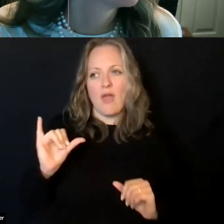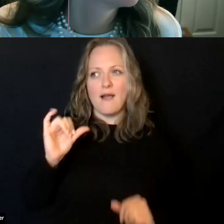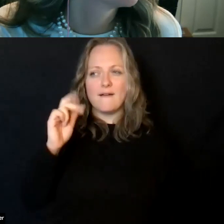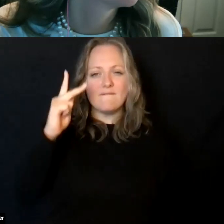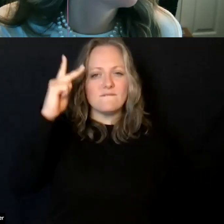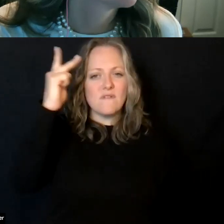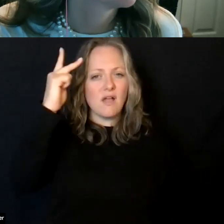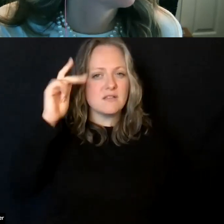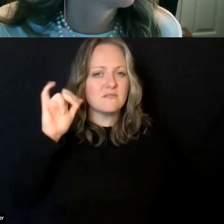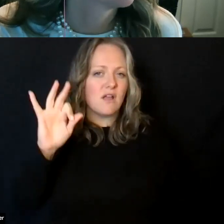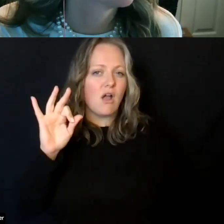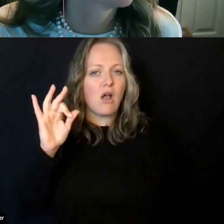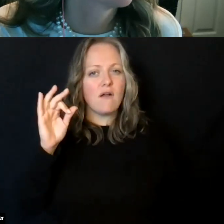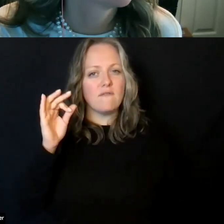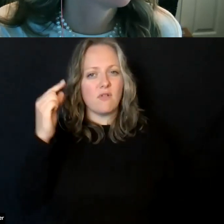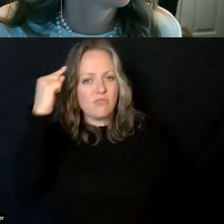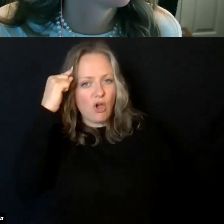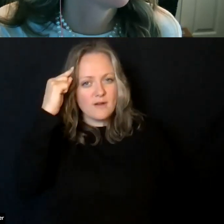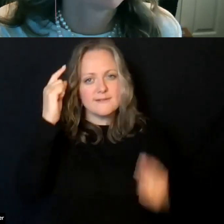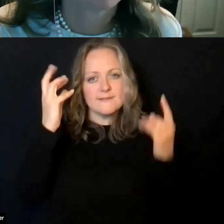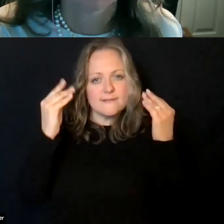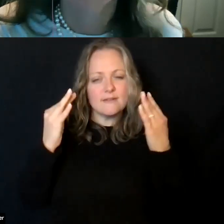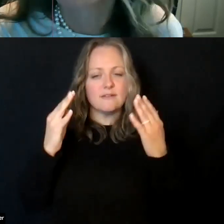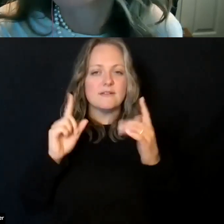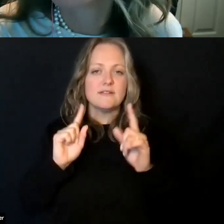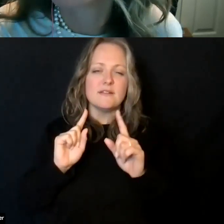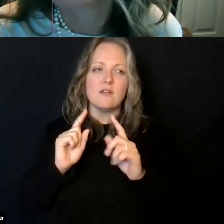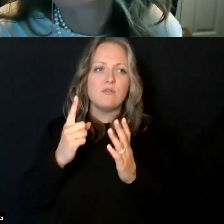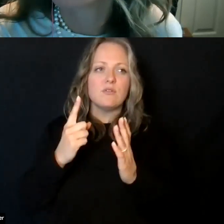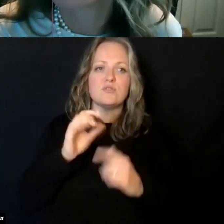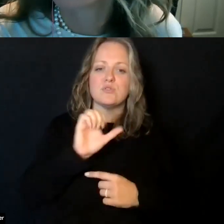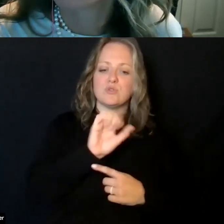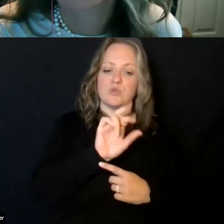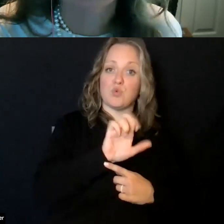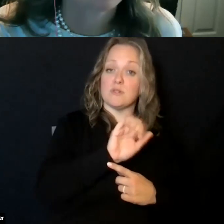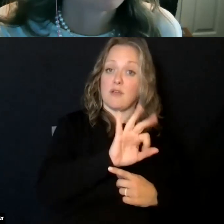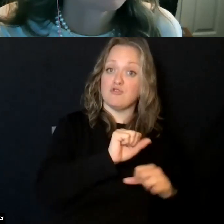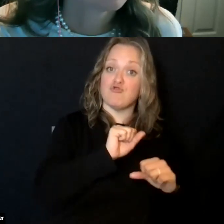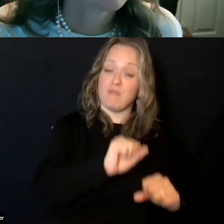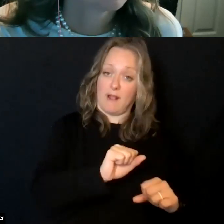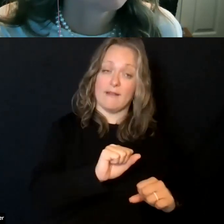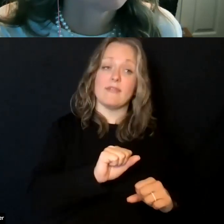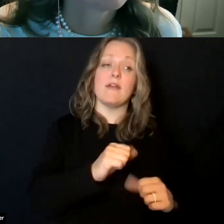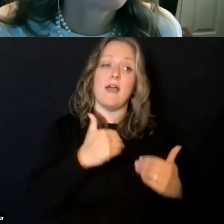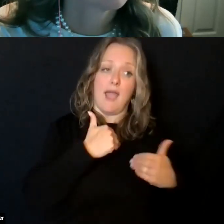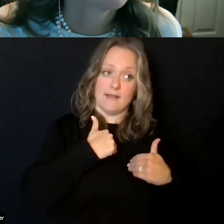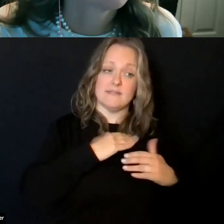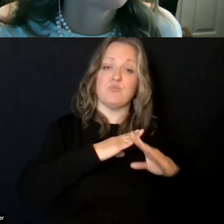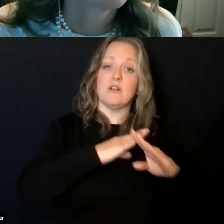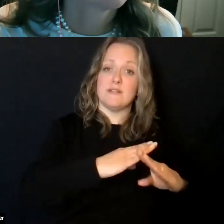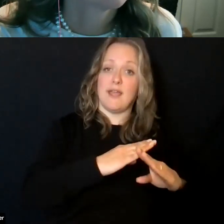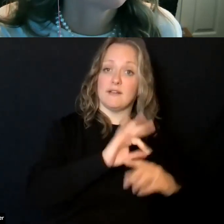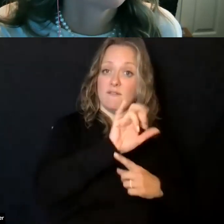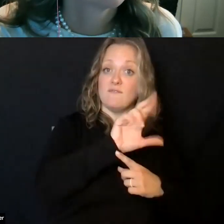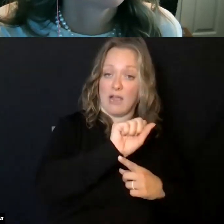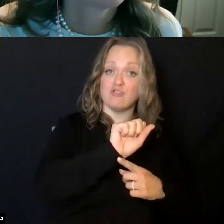philosophy of thought, where Sources of Strength does protective factors work within the program